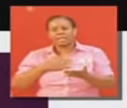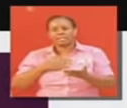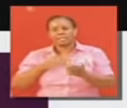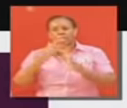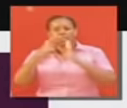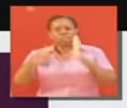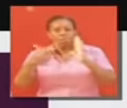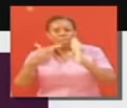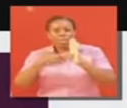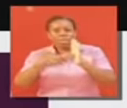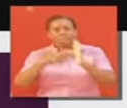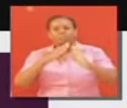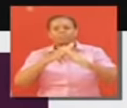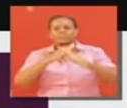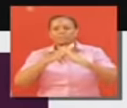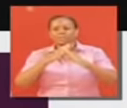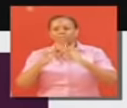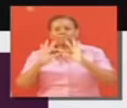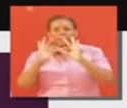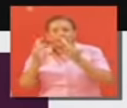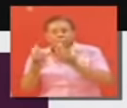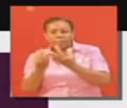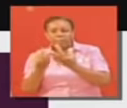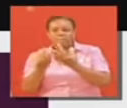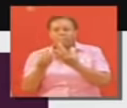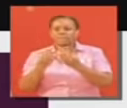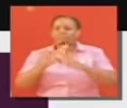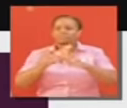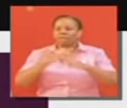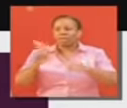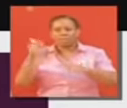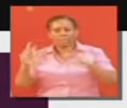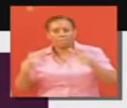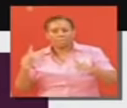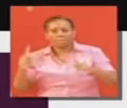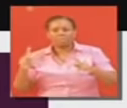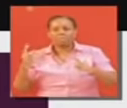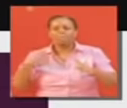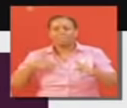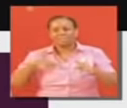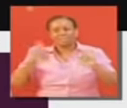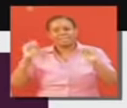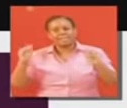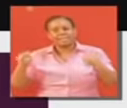my fellow men. We can't protect our loved ones and our country from